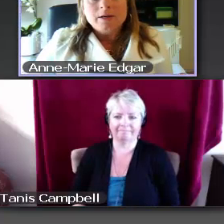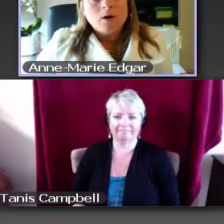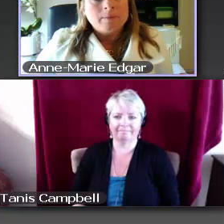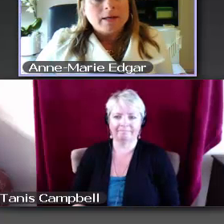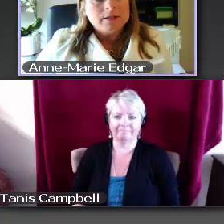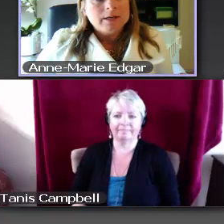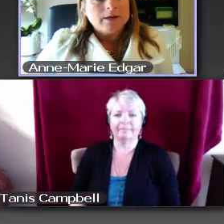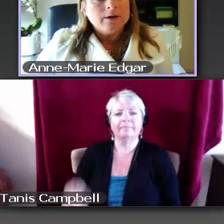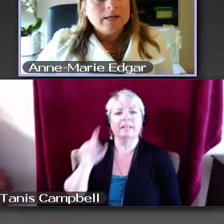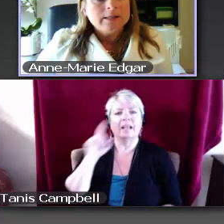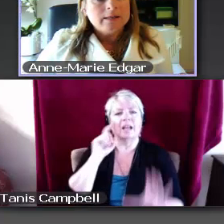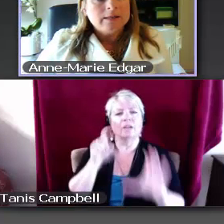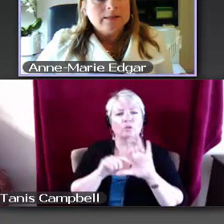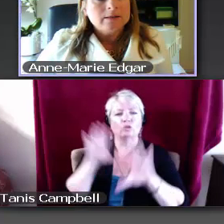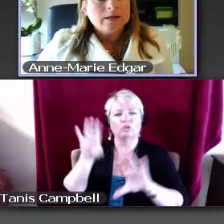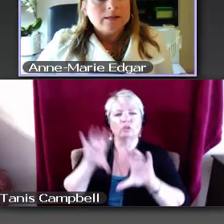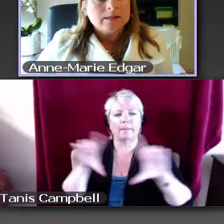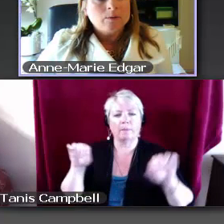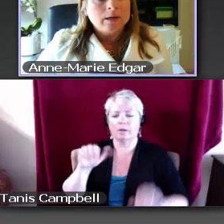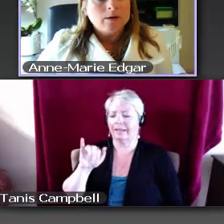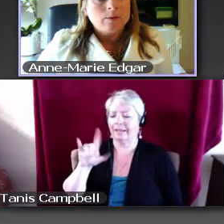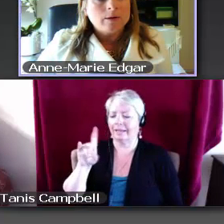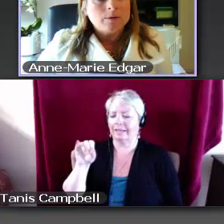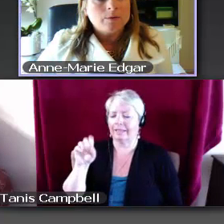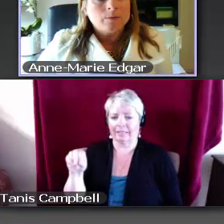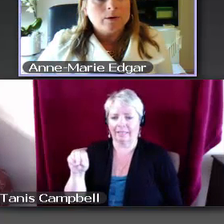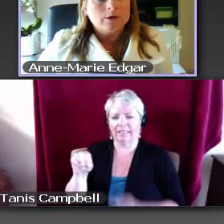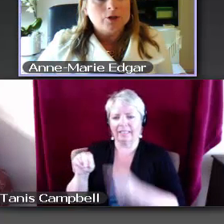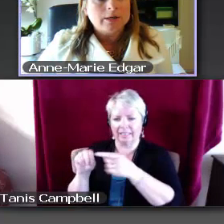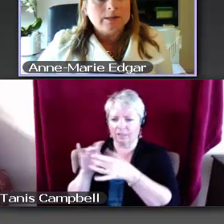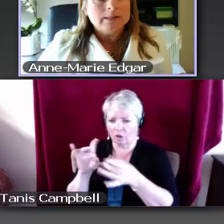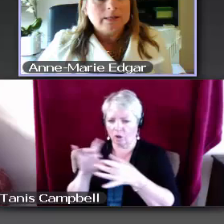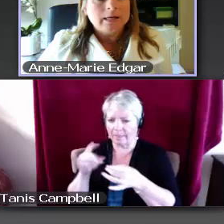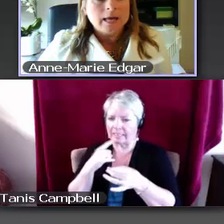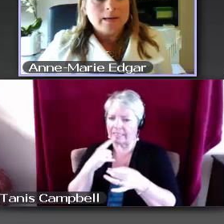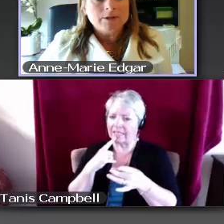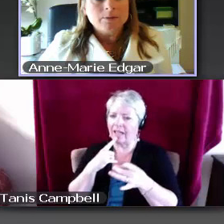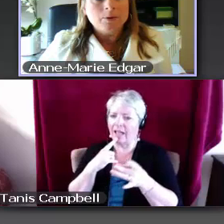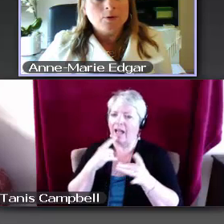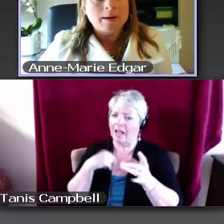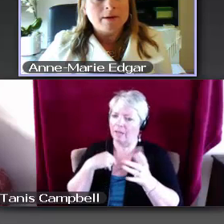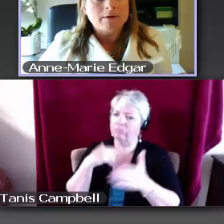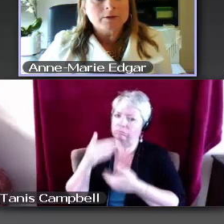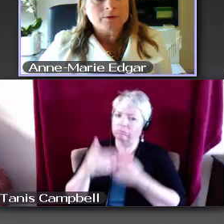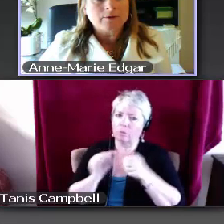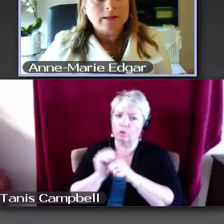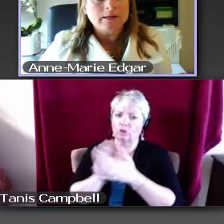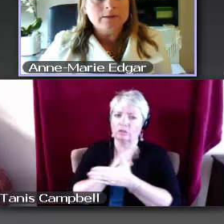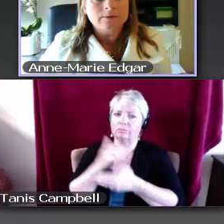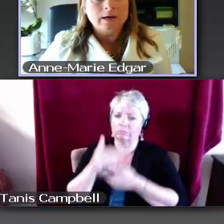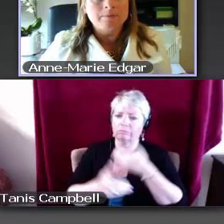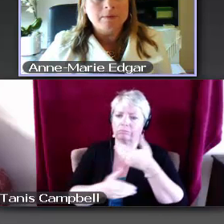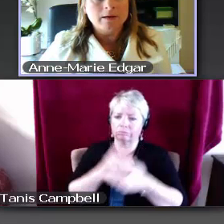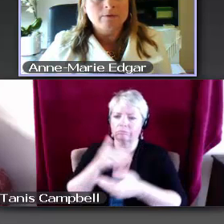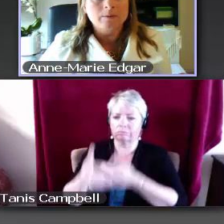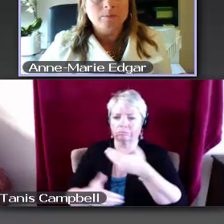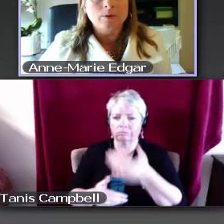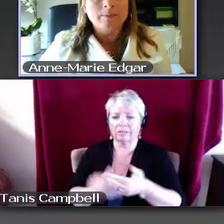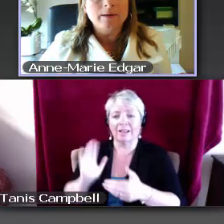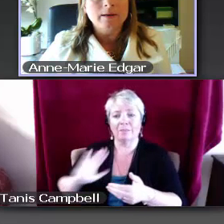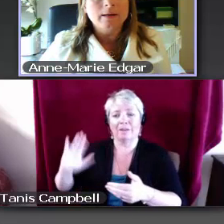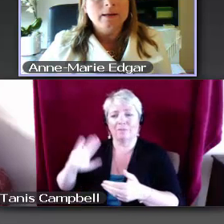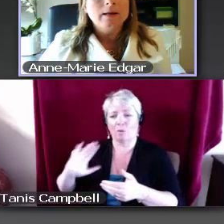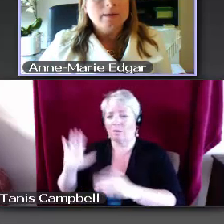Aidan's made a comment here. He says he's slowly going through the worksheets. He came to the program after failing to find